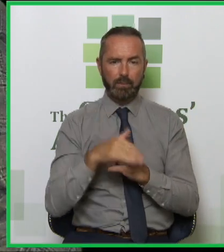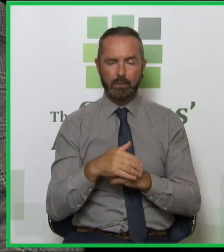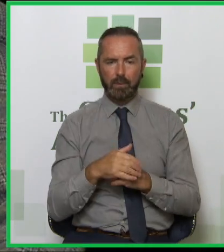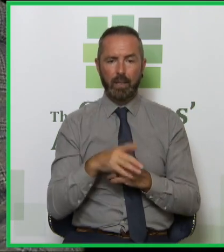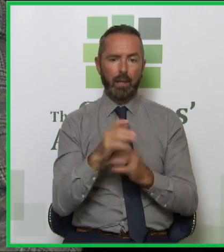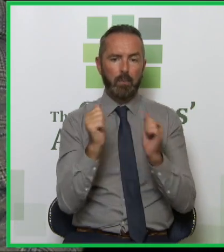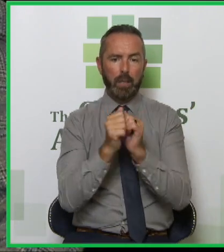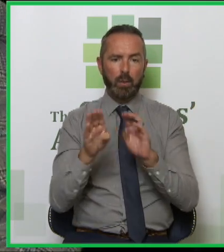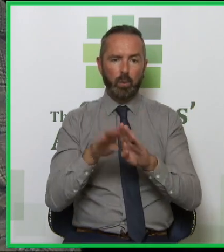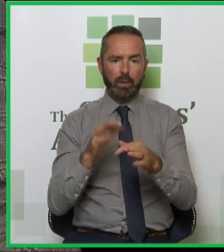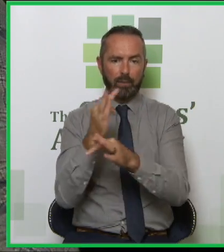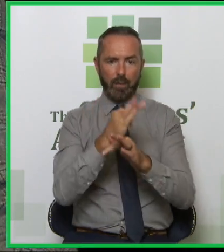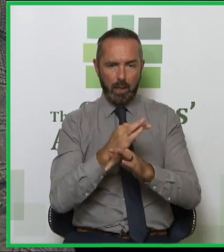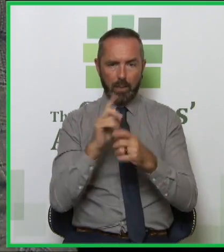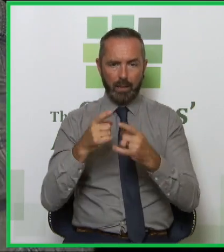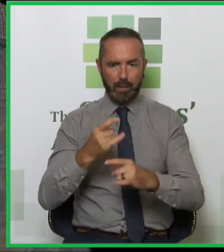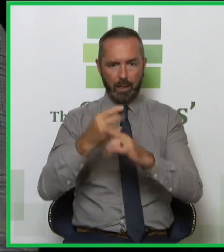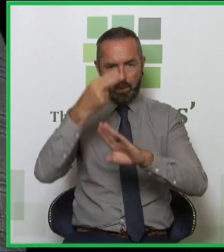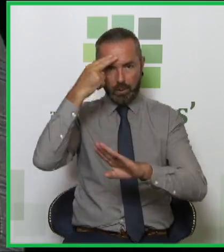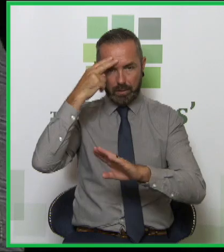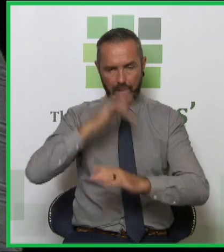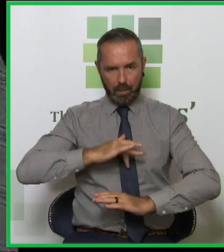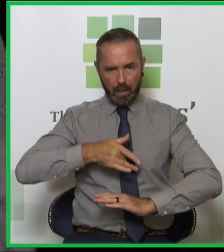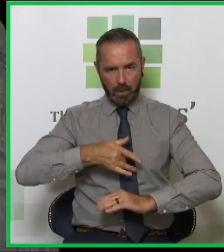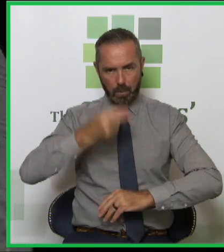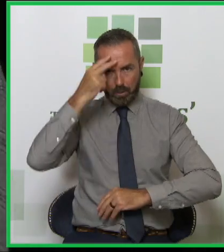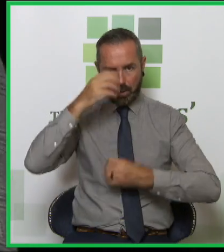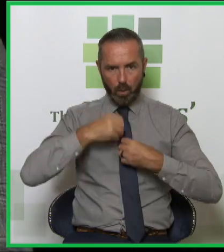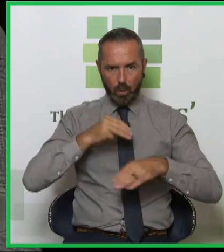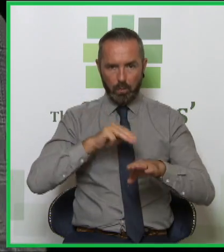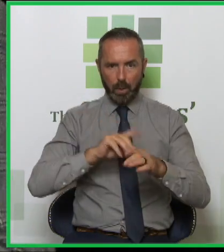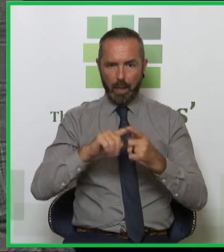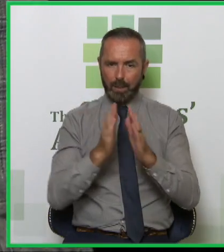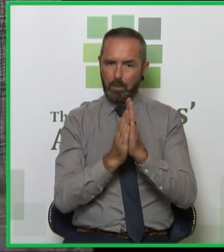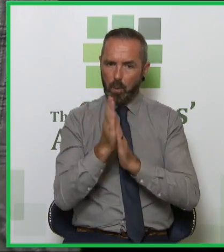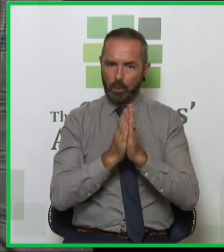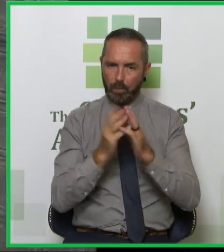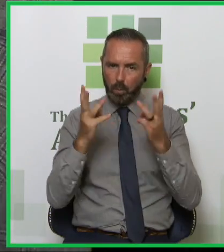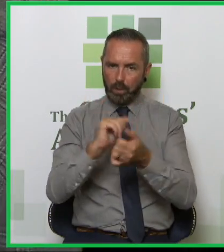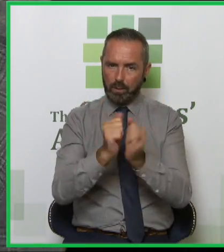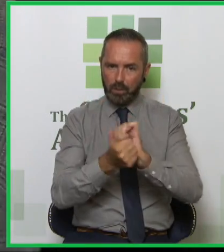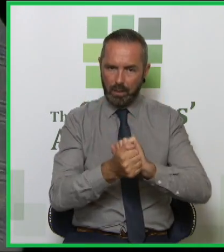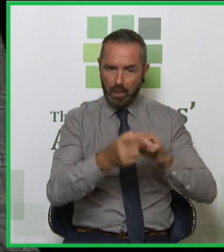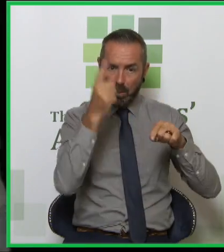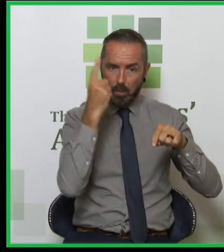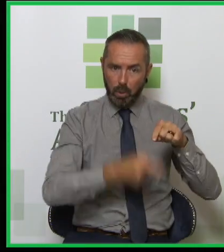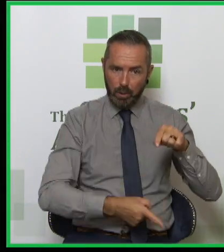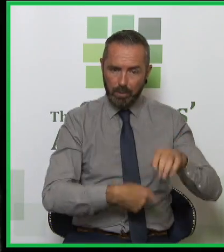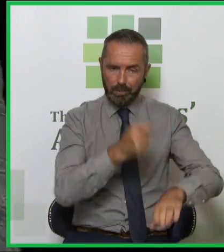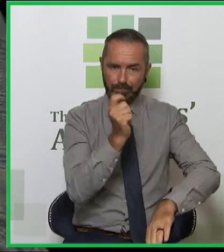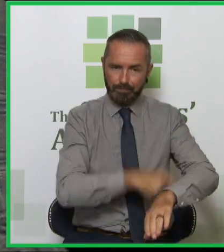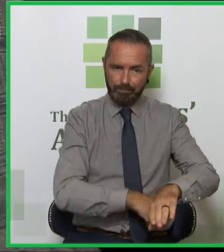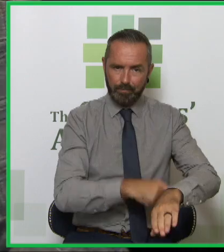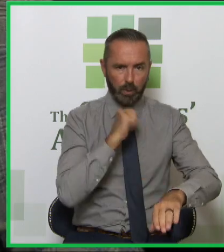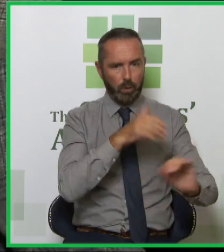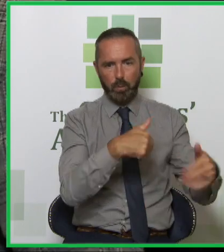representatives help them understand the harm, understand their own problems, and motivates them to change. Punishment absolutely does not